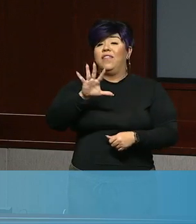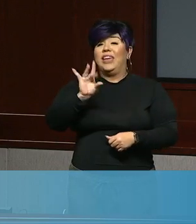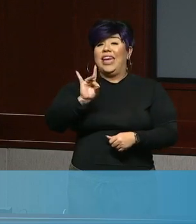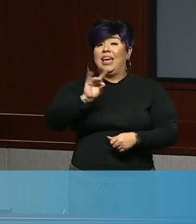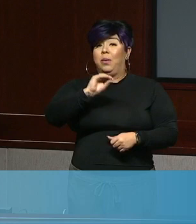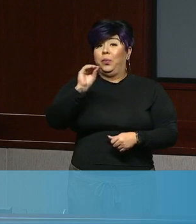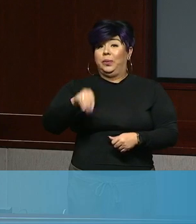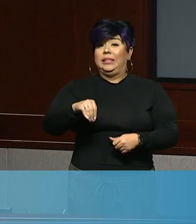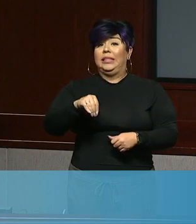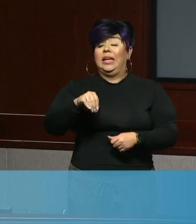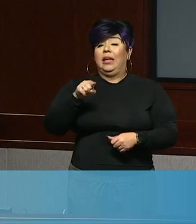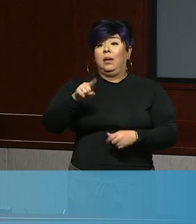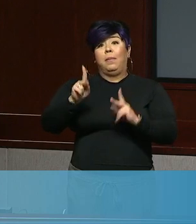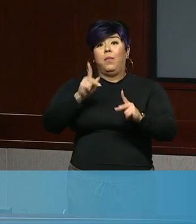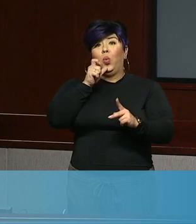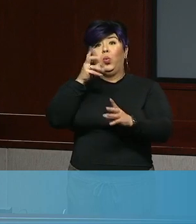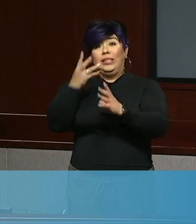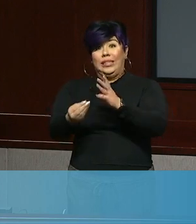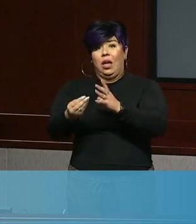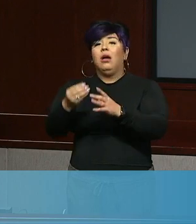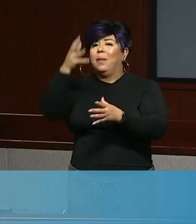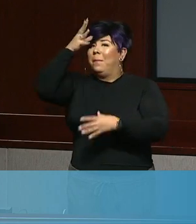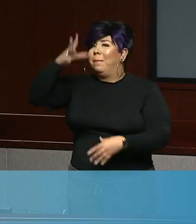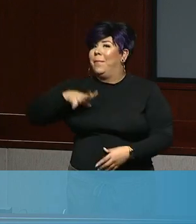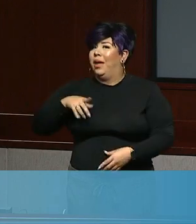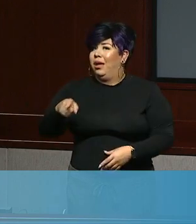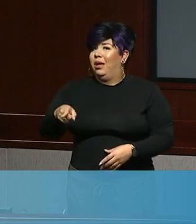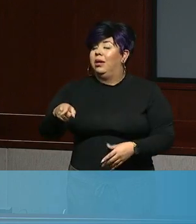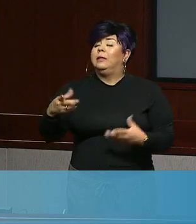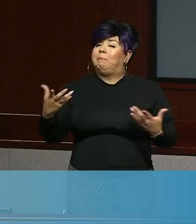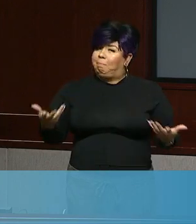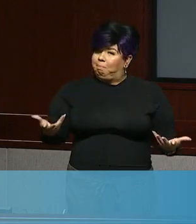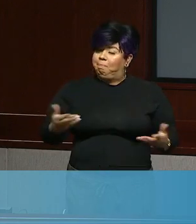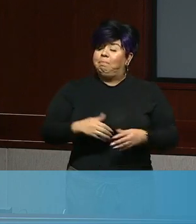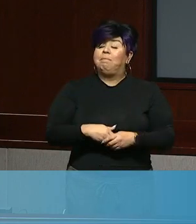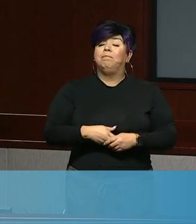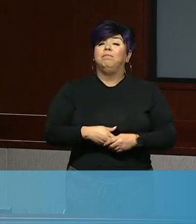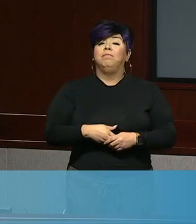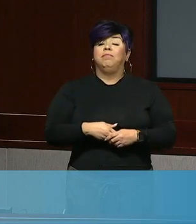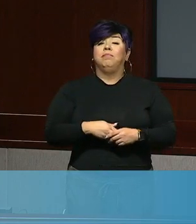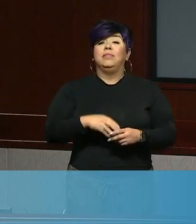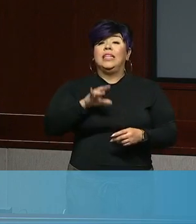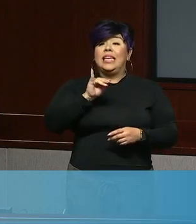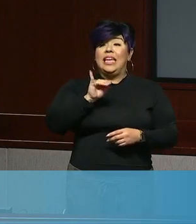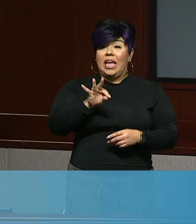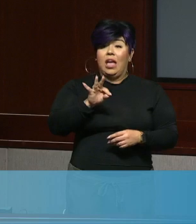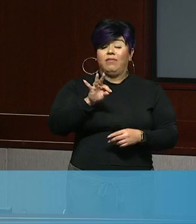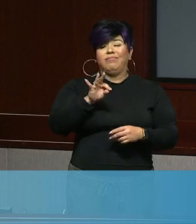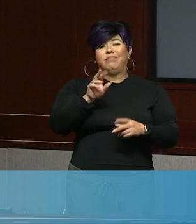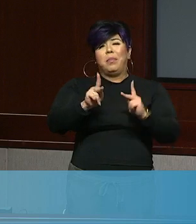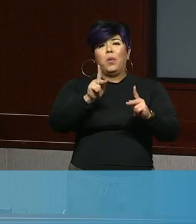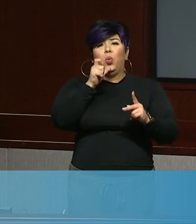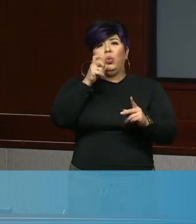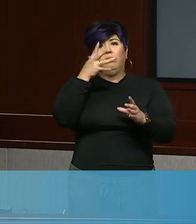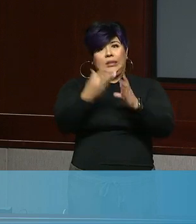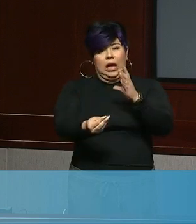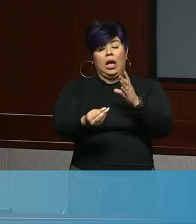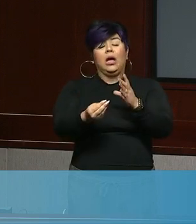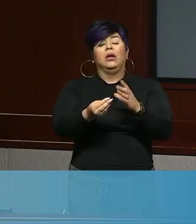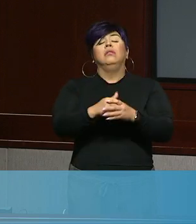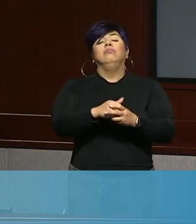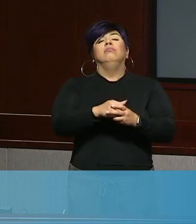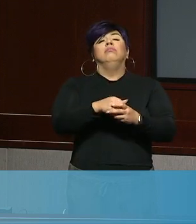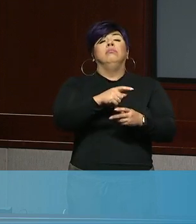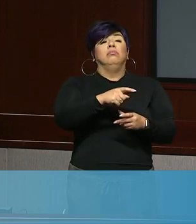58.9% of our COVID deaths are in males. In cases with known race and ethnicity, white residents accounted